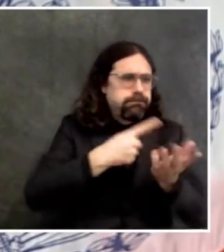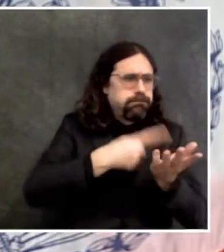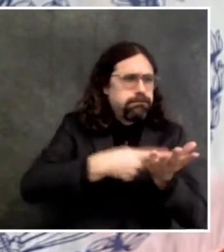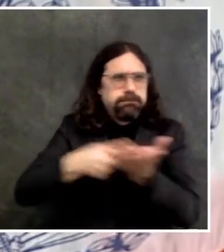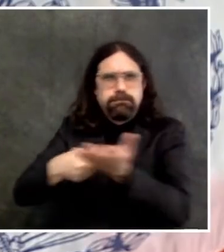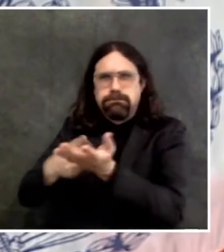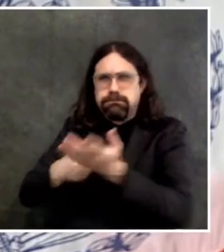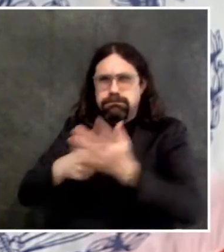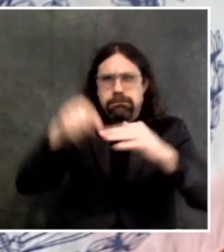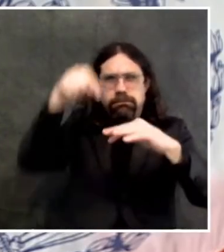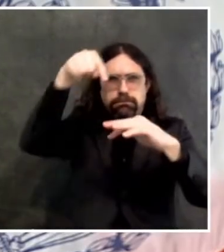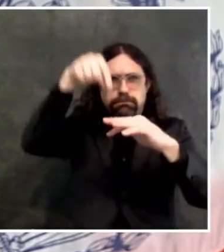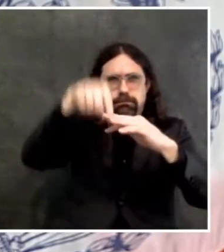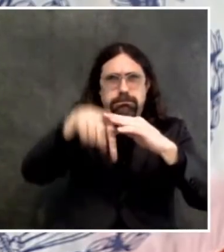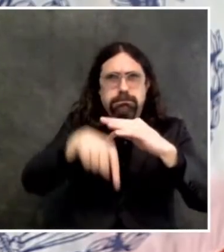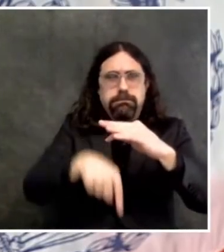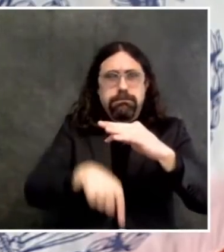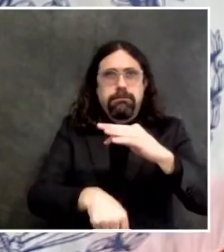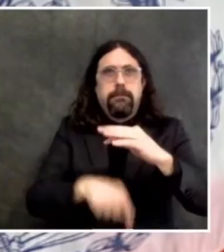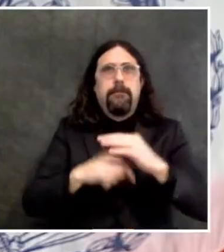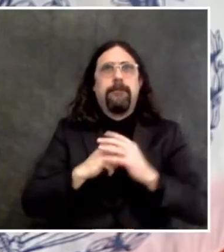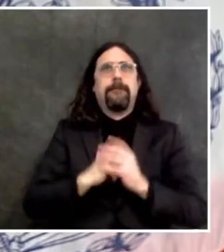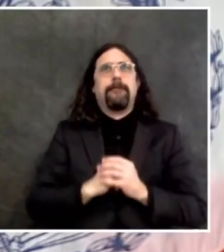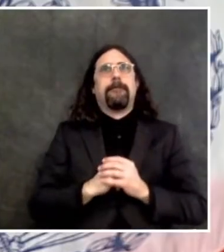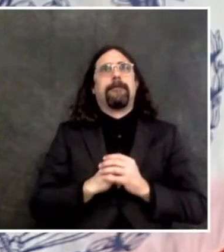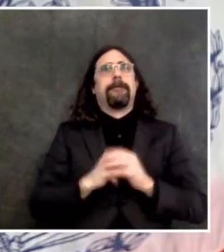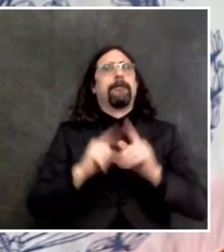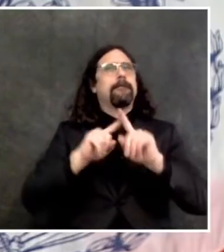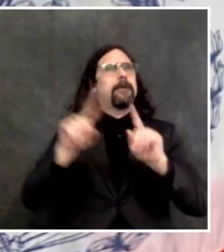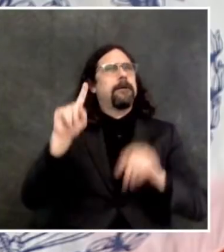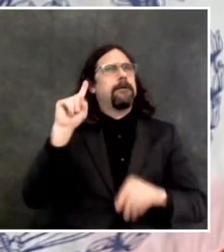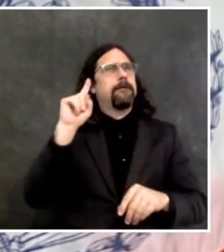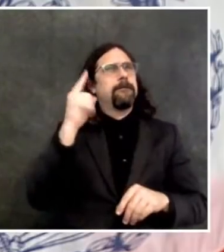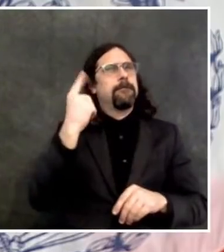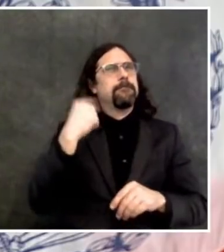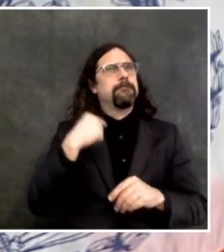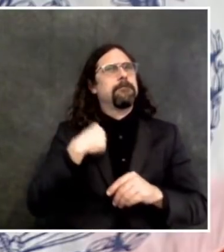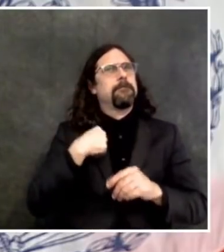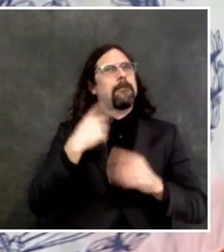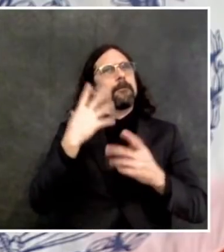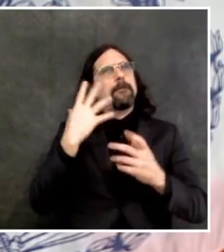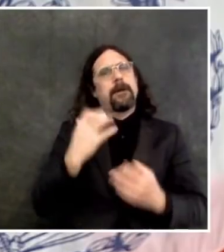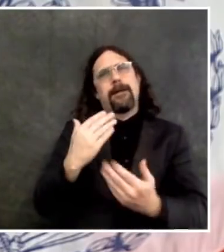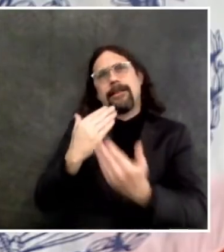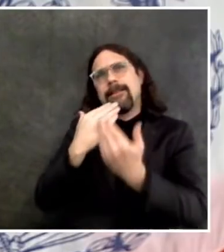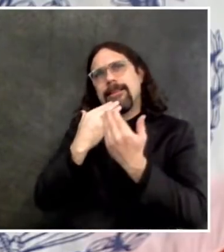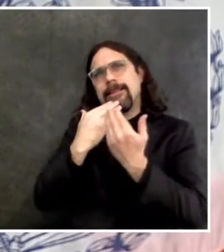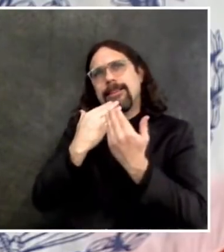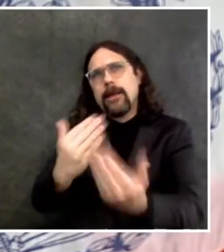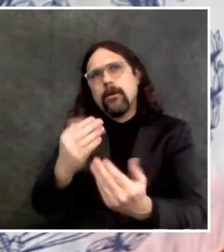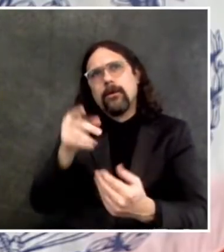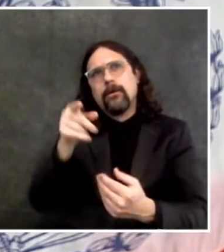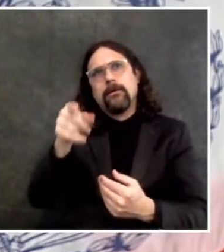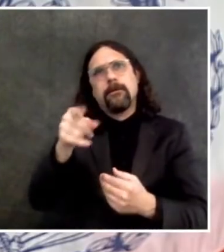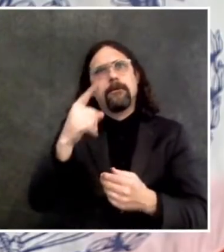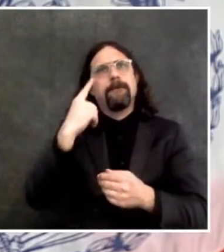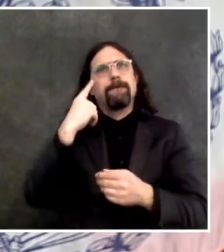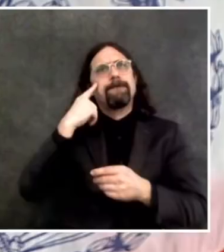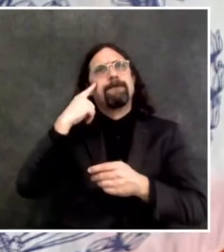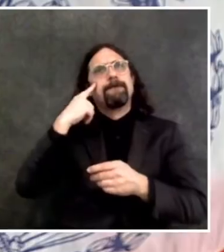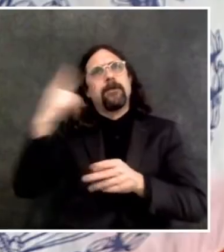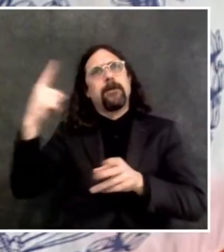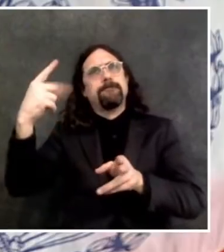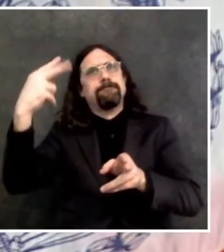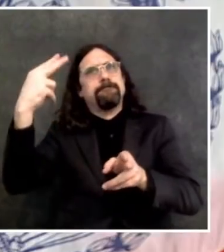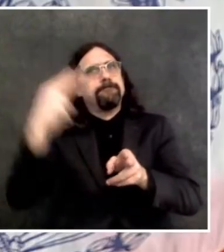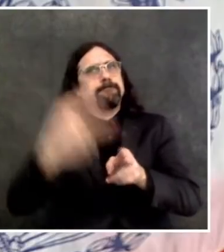deeply for what they did for the NYPD, and they called it Operation Blue Bloods. I think that's a great name. Helping the NYPD to have the protective gear